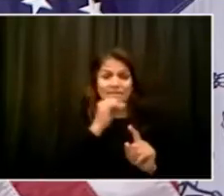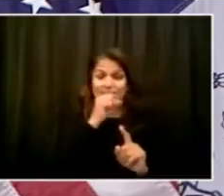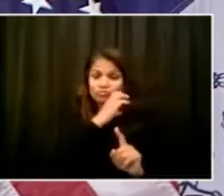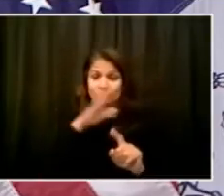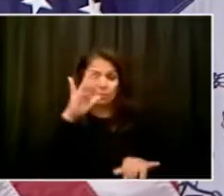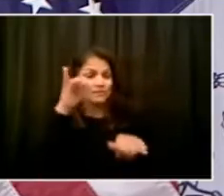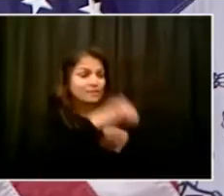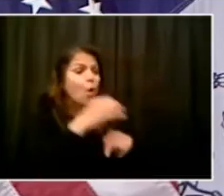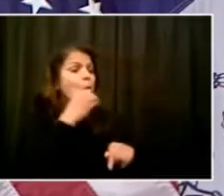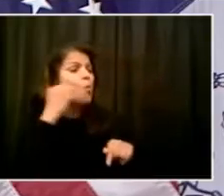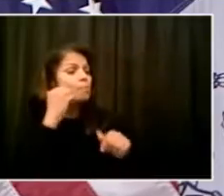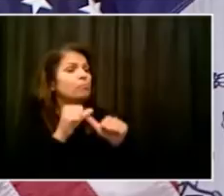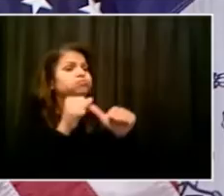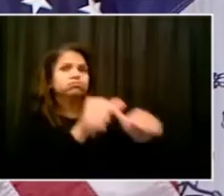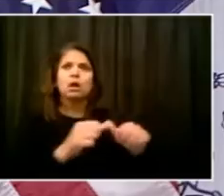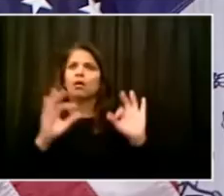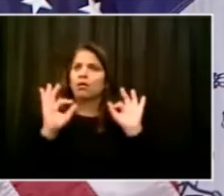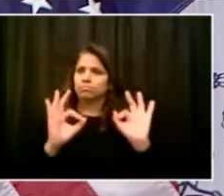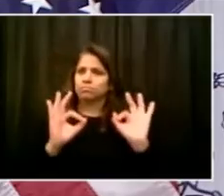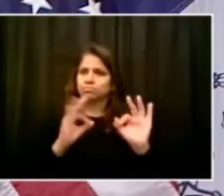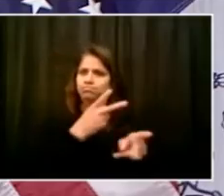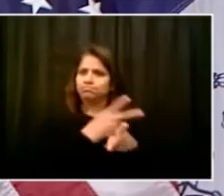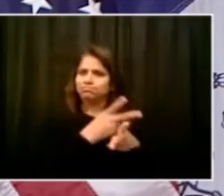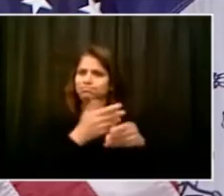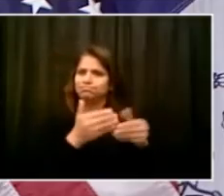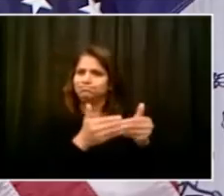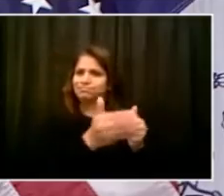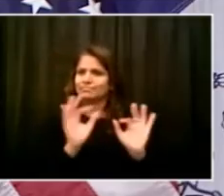Next, we have Jillian from WBAI Radio.